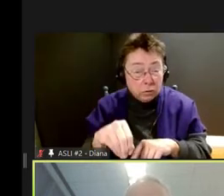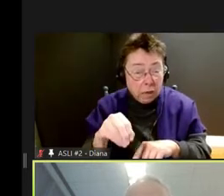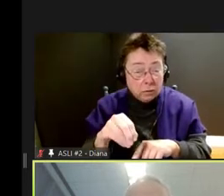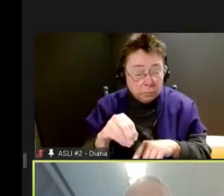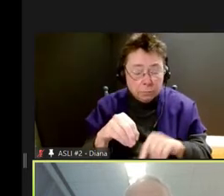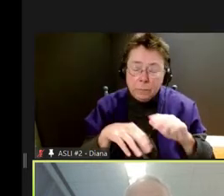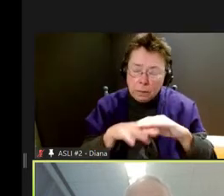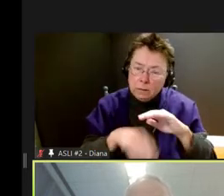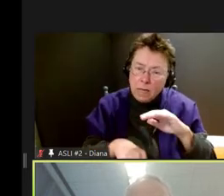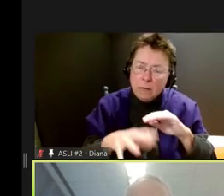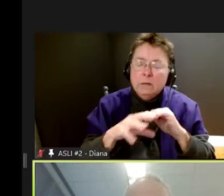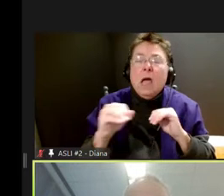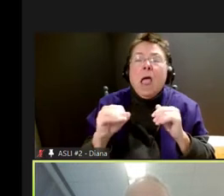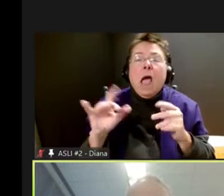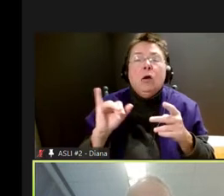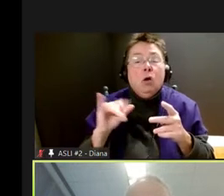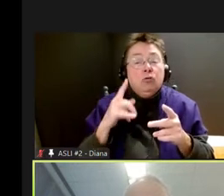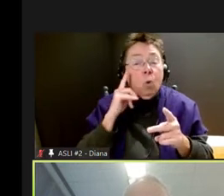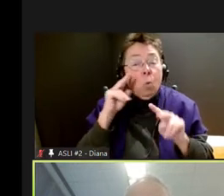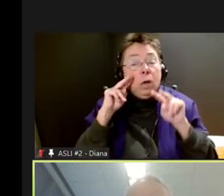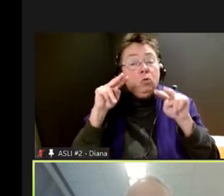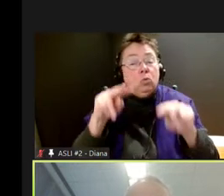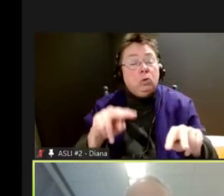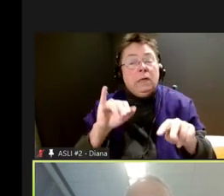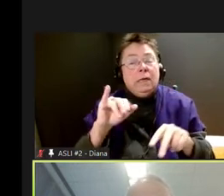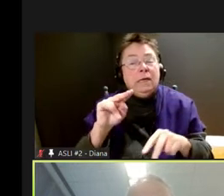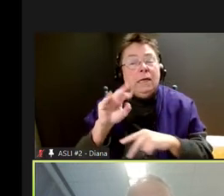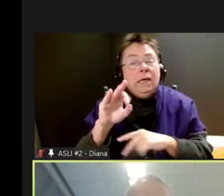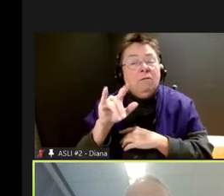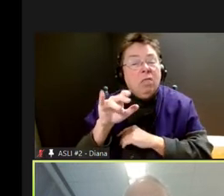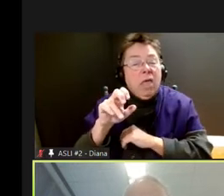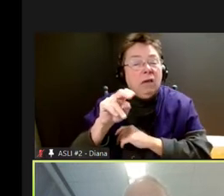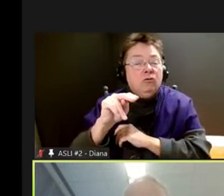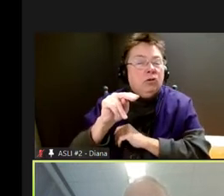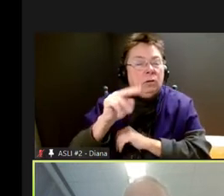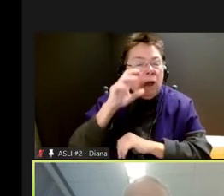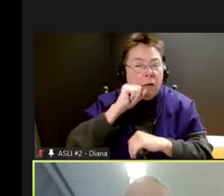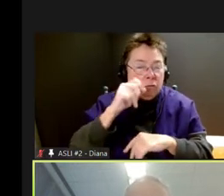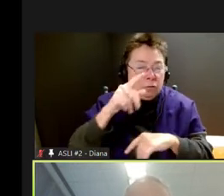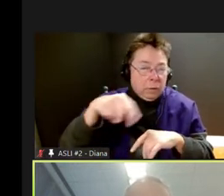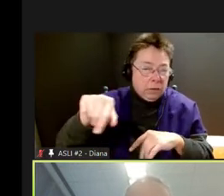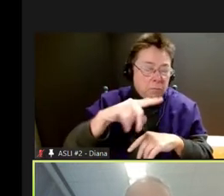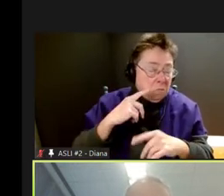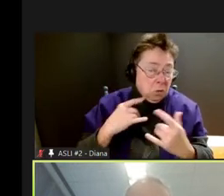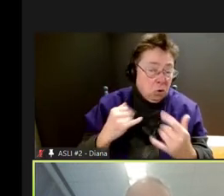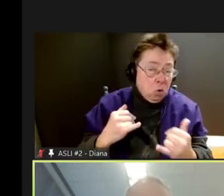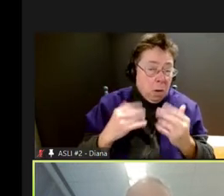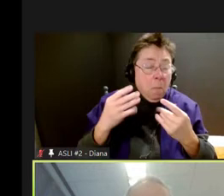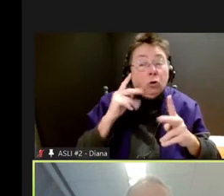also below what you see in inflation estimates out there in the current market.